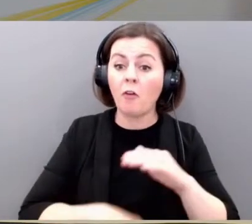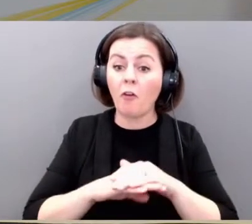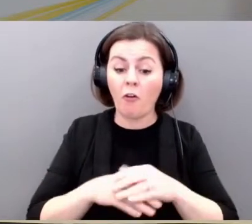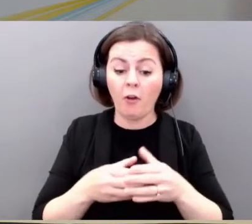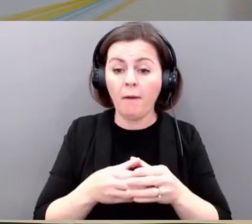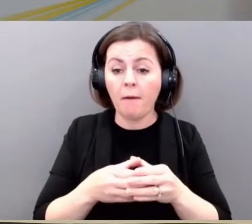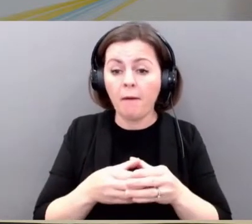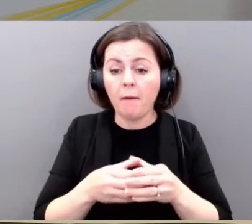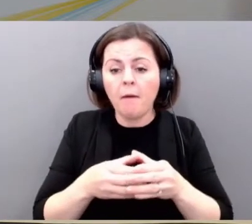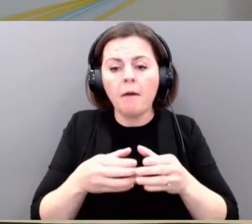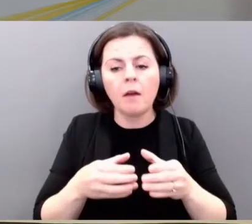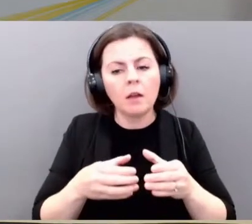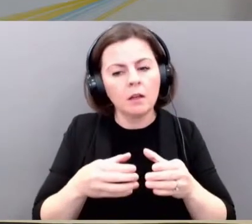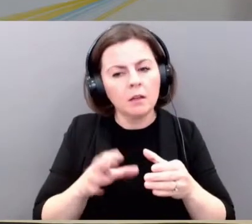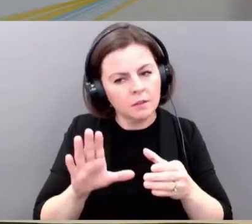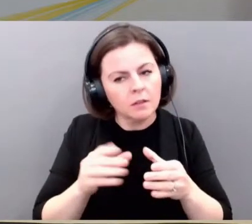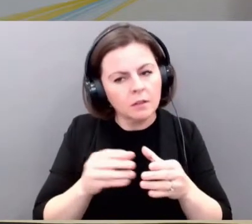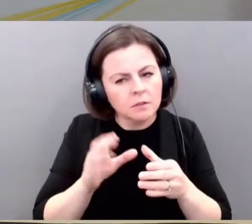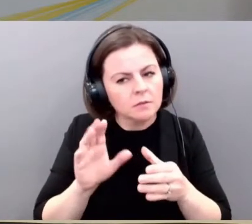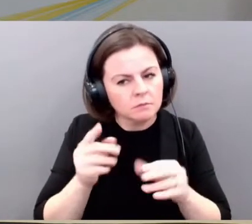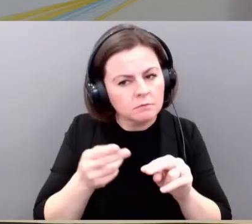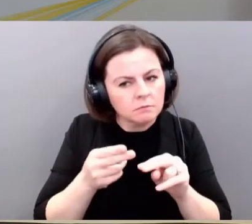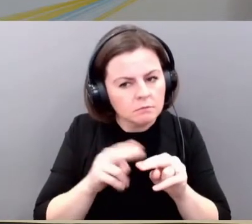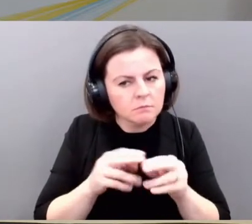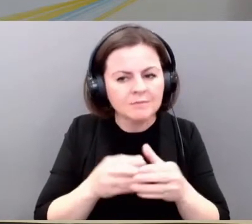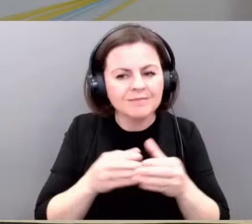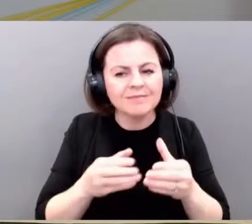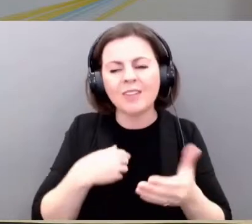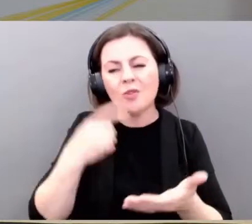together, recognizing it is an important time of the year.